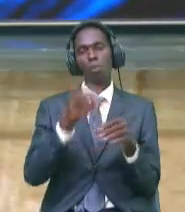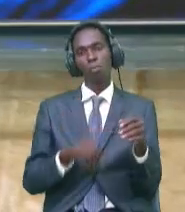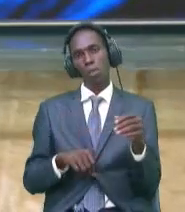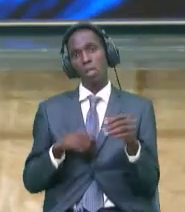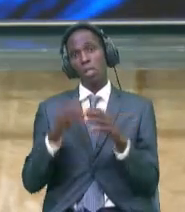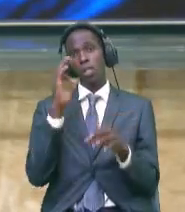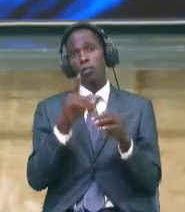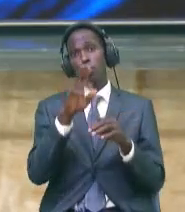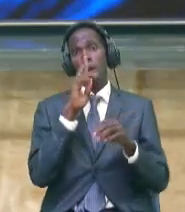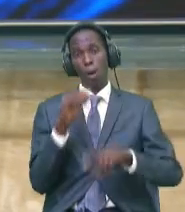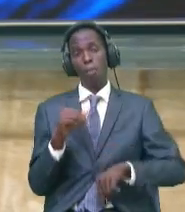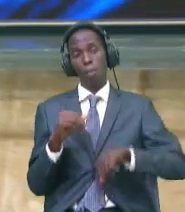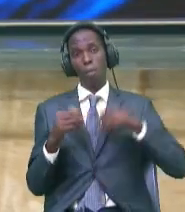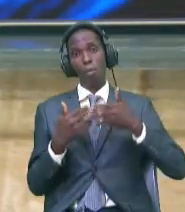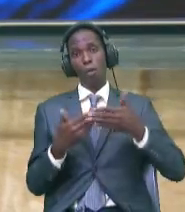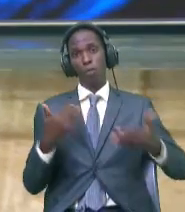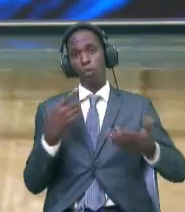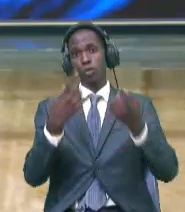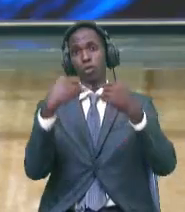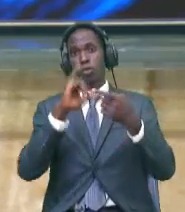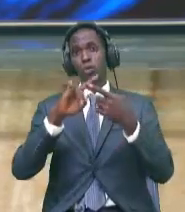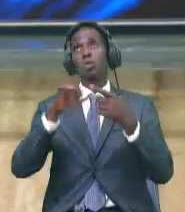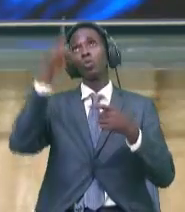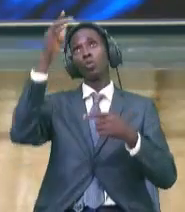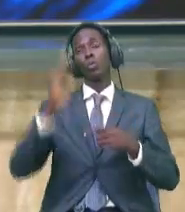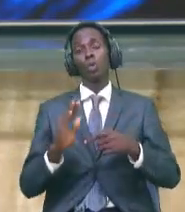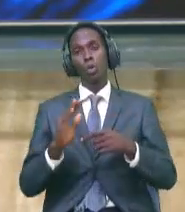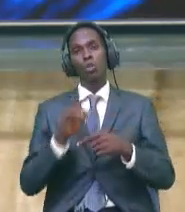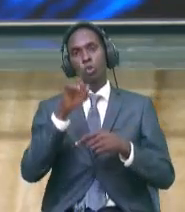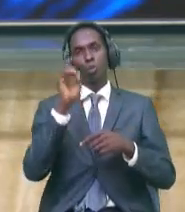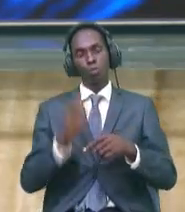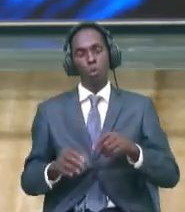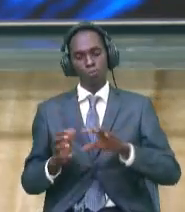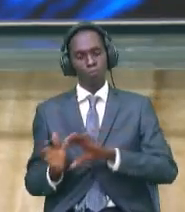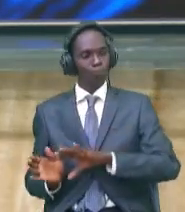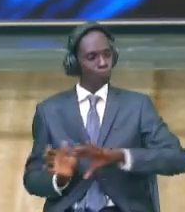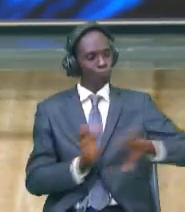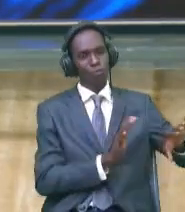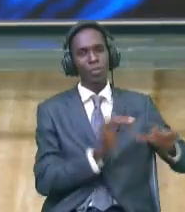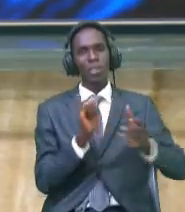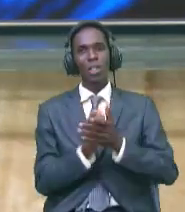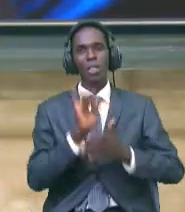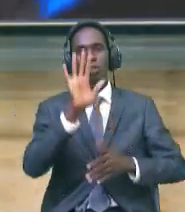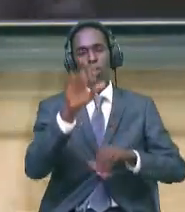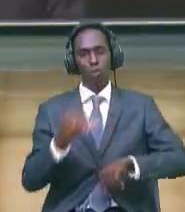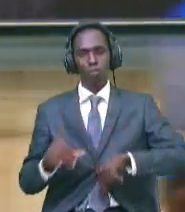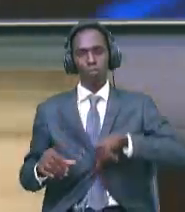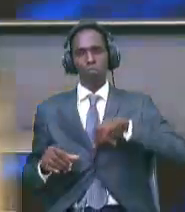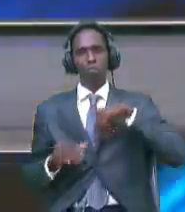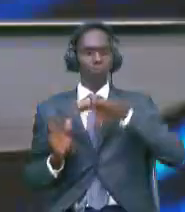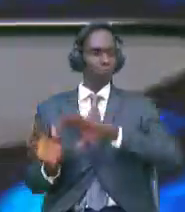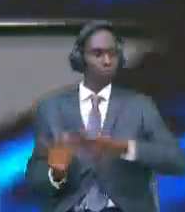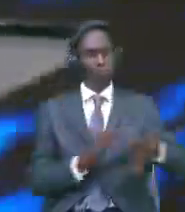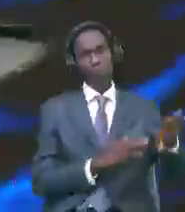you can offer anything to God, it will cost you that pride. You have to lay that pride aside. It will cost you your